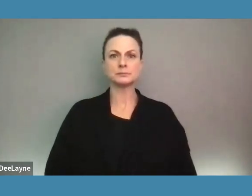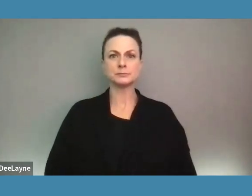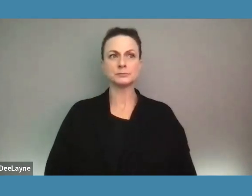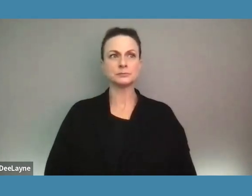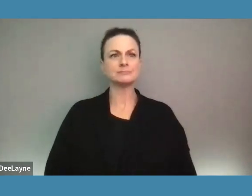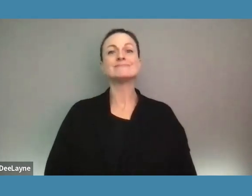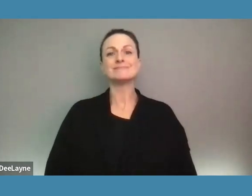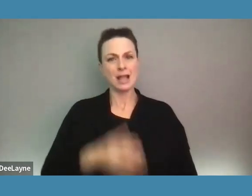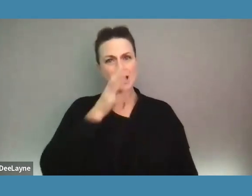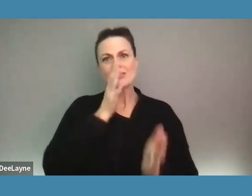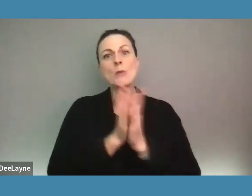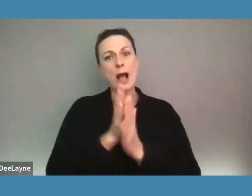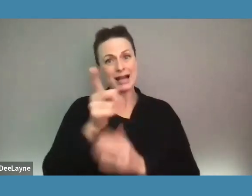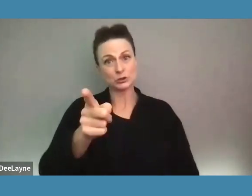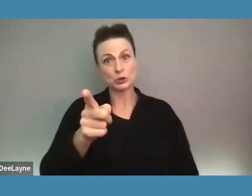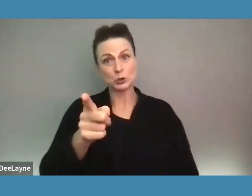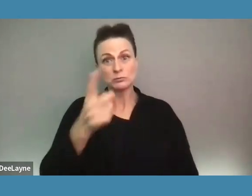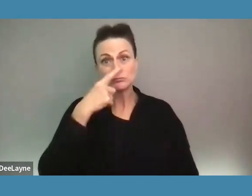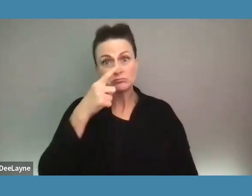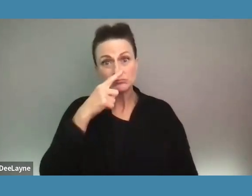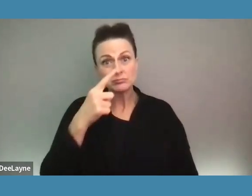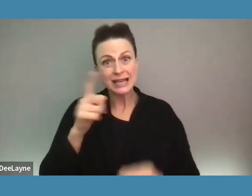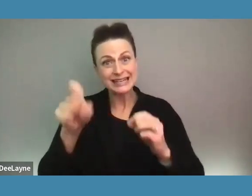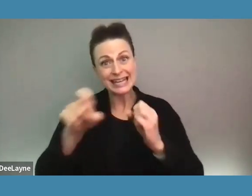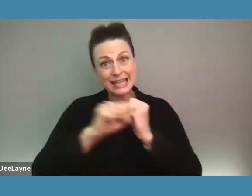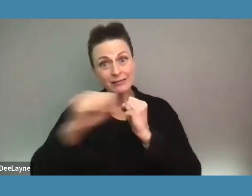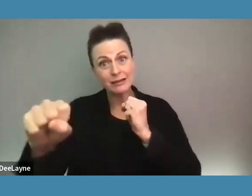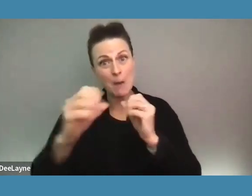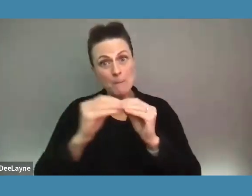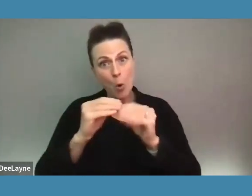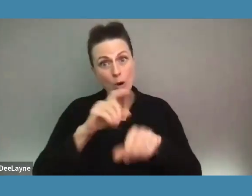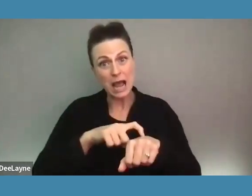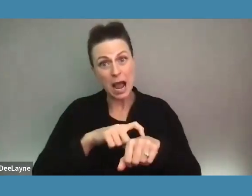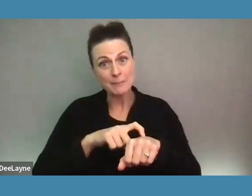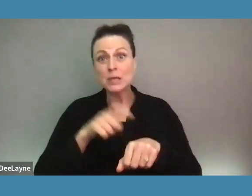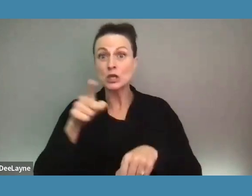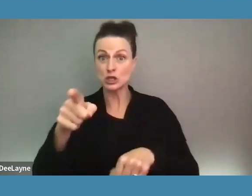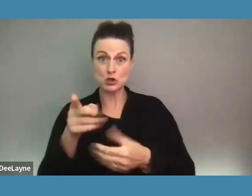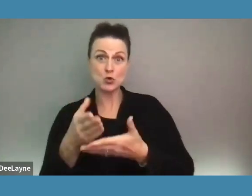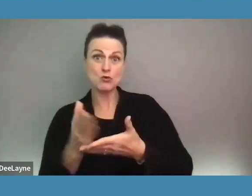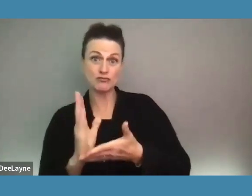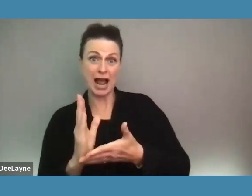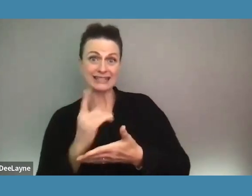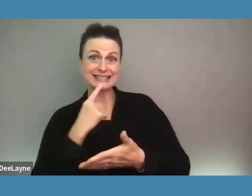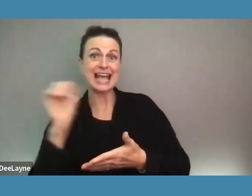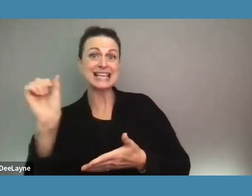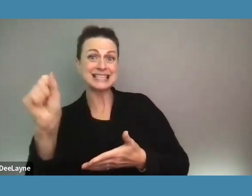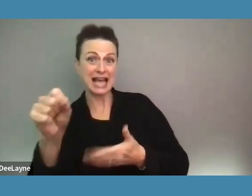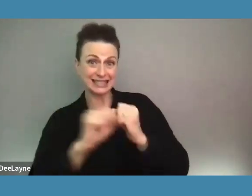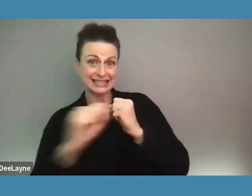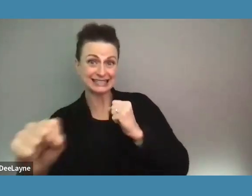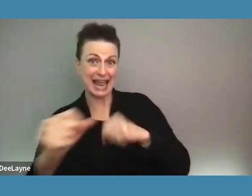They will ask you if they can have more time, and only you have the right to extend the deadline. So if you say no, then it's